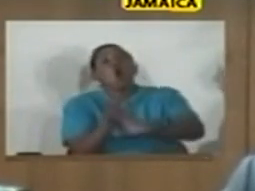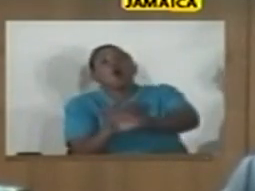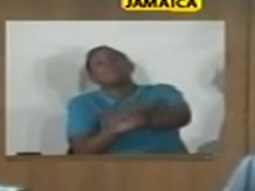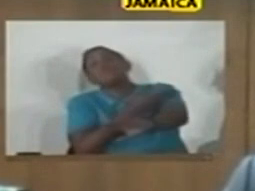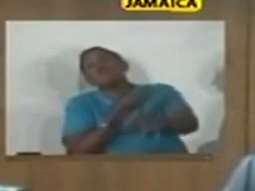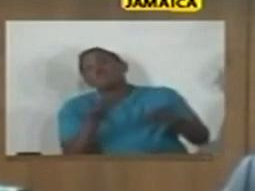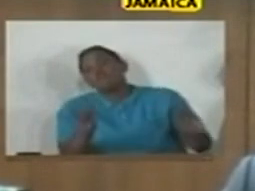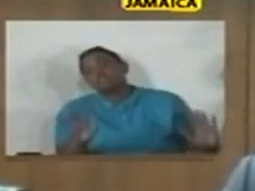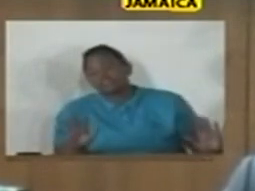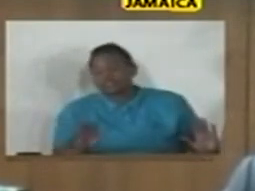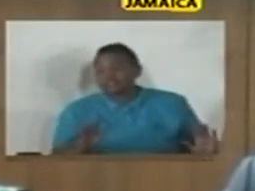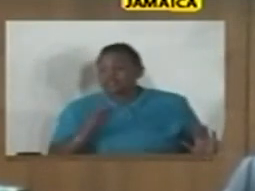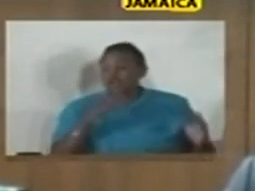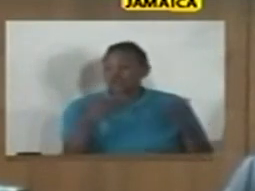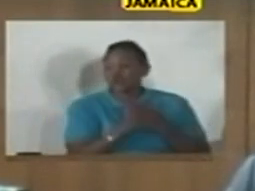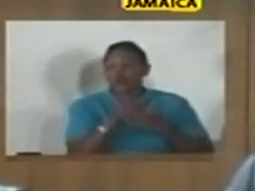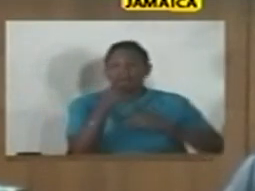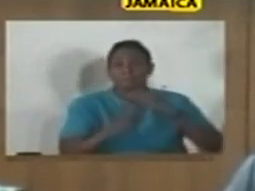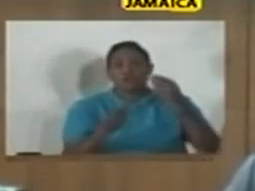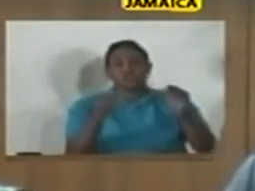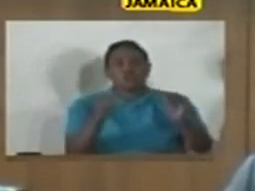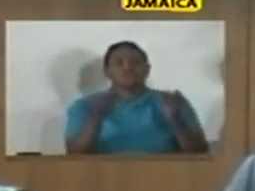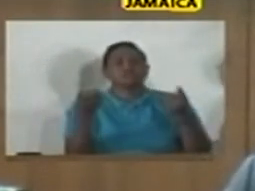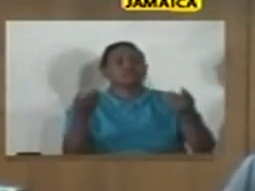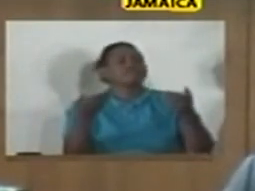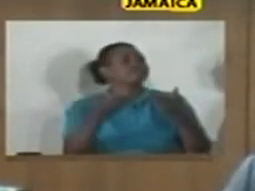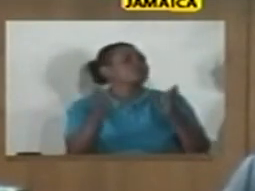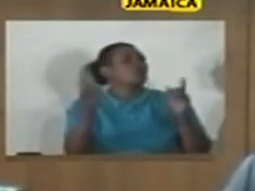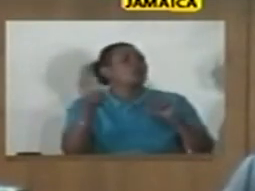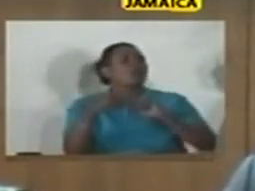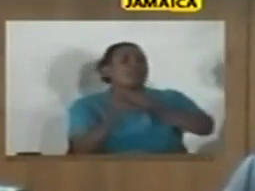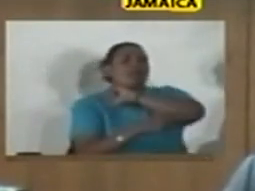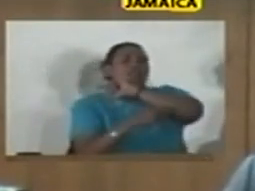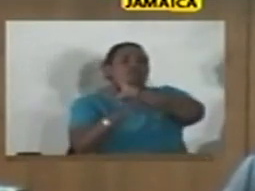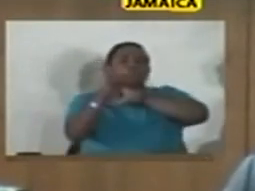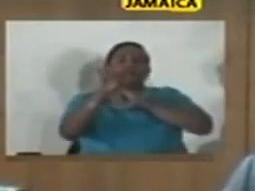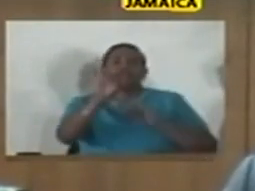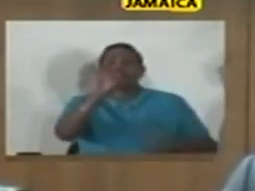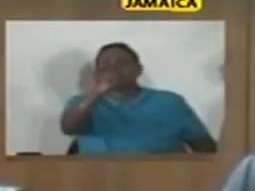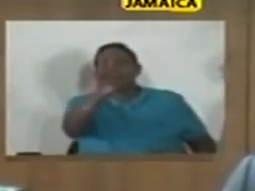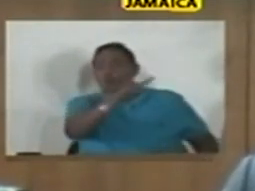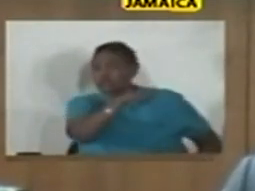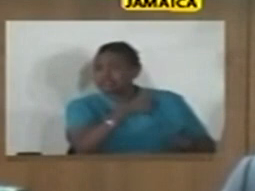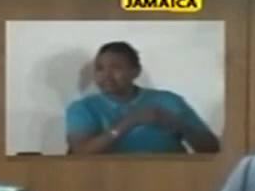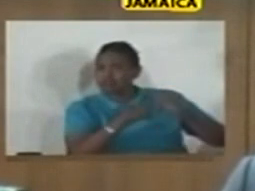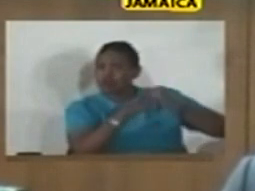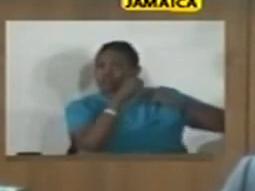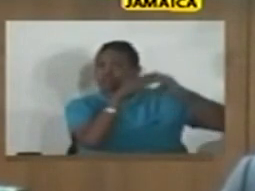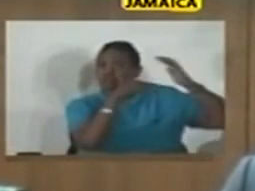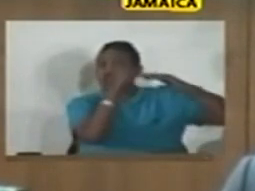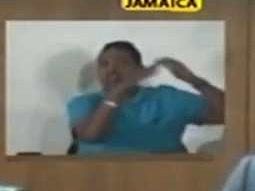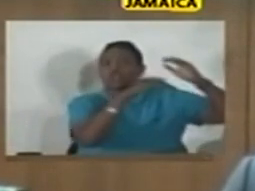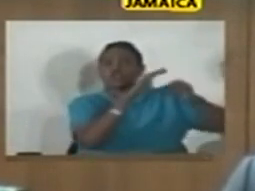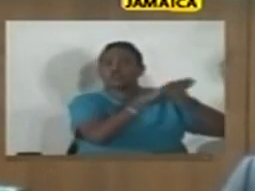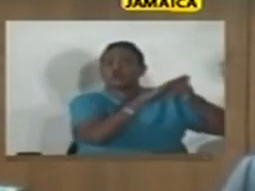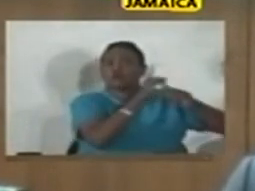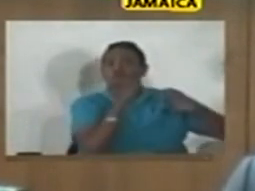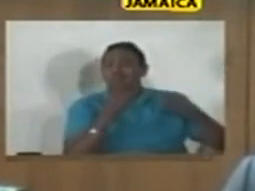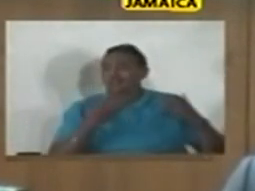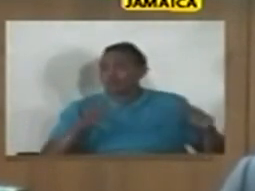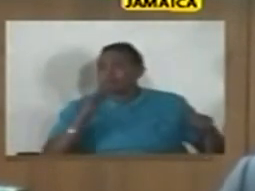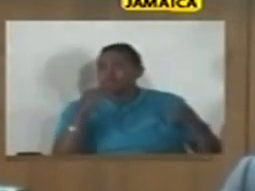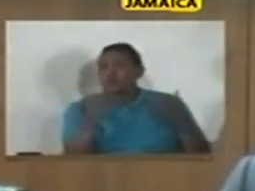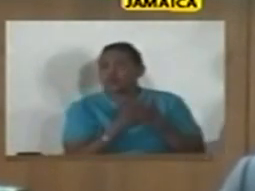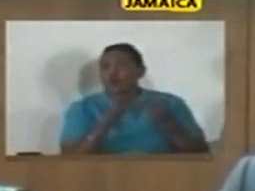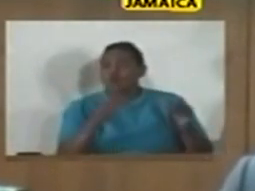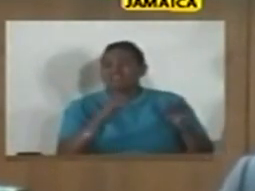offices. A new parish office was opened in Hanover on the 28th of February. Construction is almost complete for a new office in St.